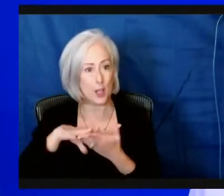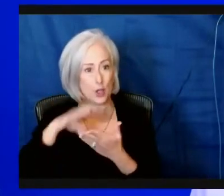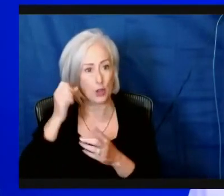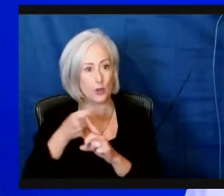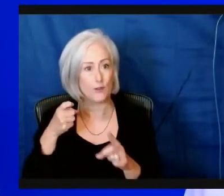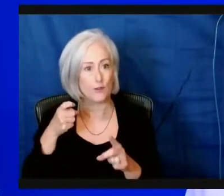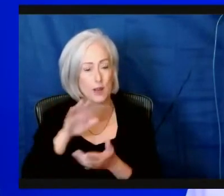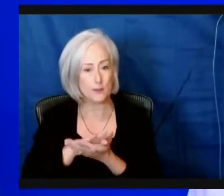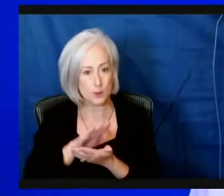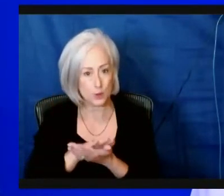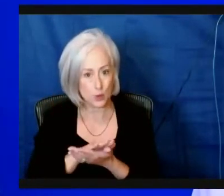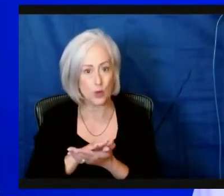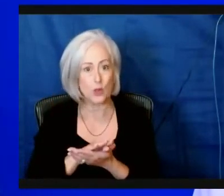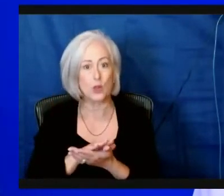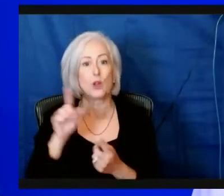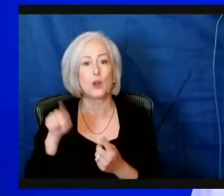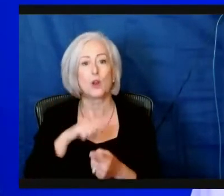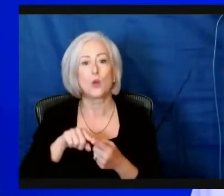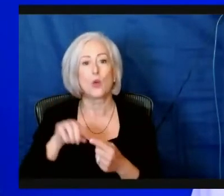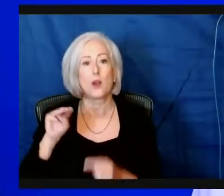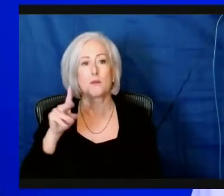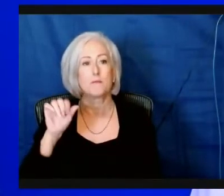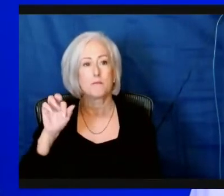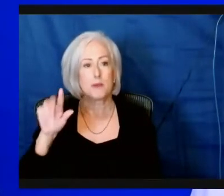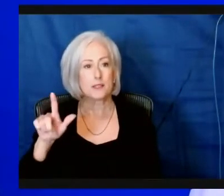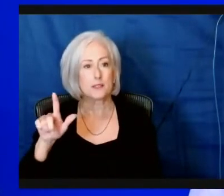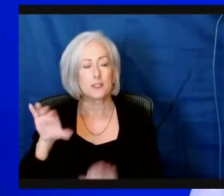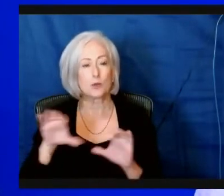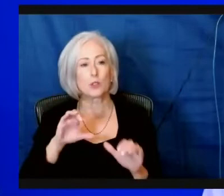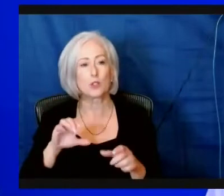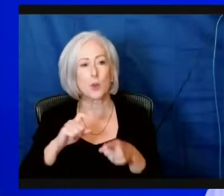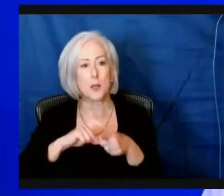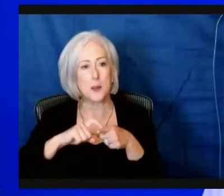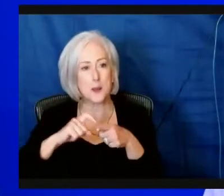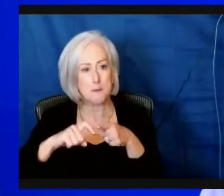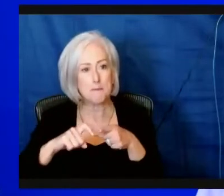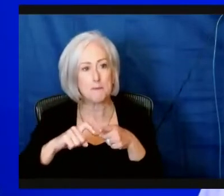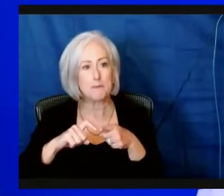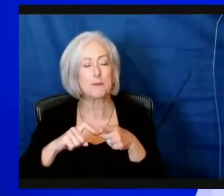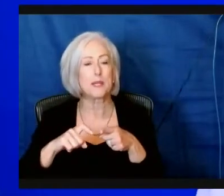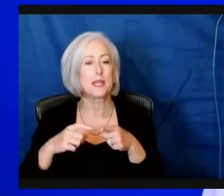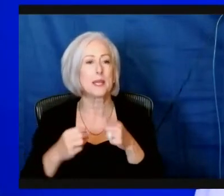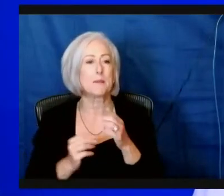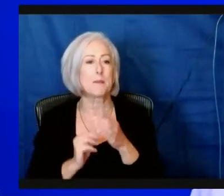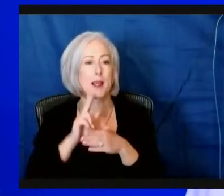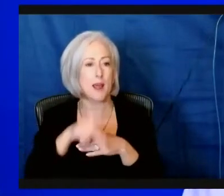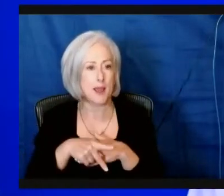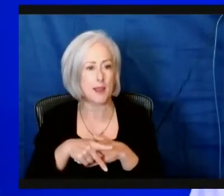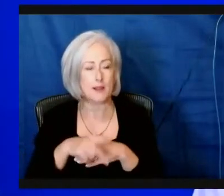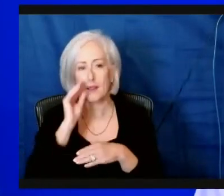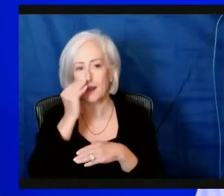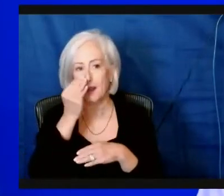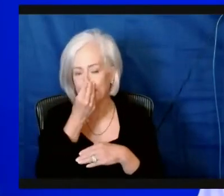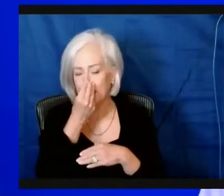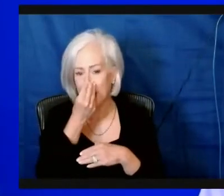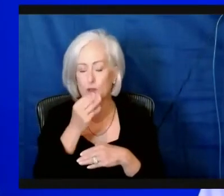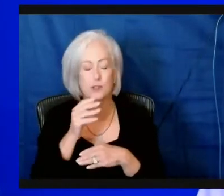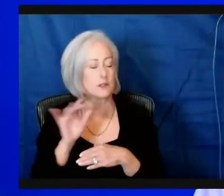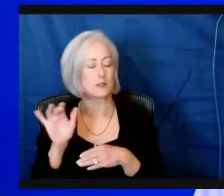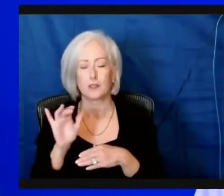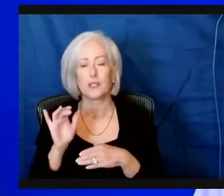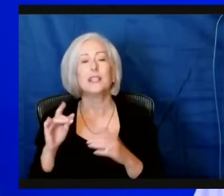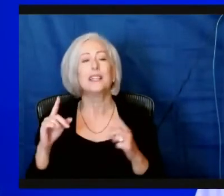going through pea plants and flowers as far as genes like that. It is a complex interplay of many